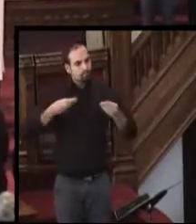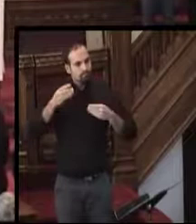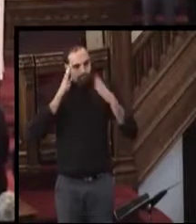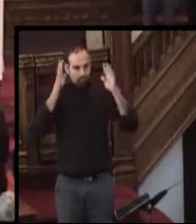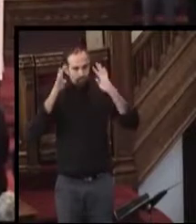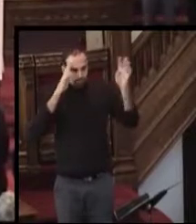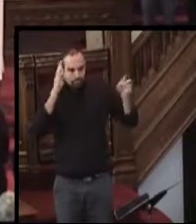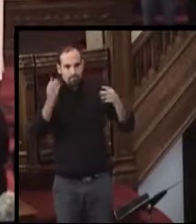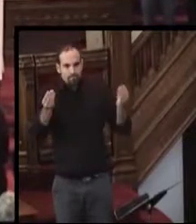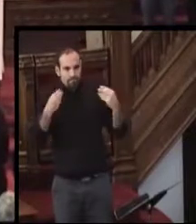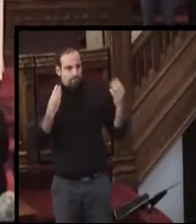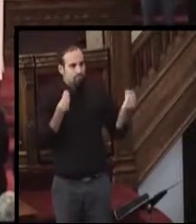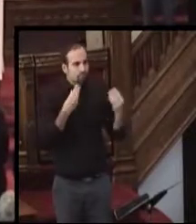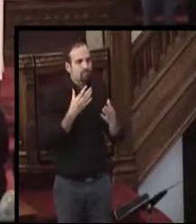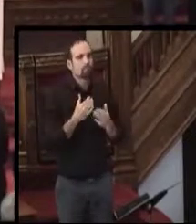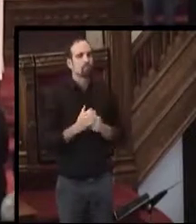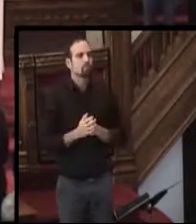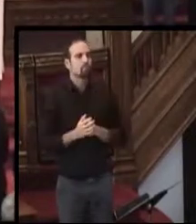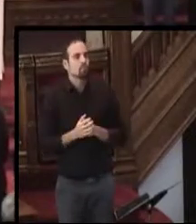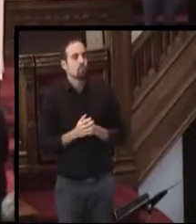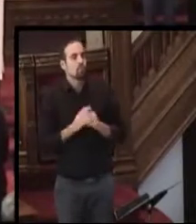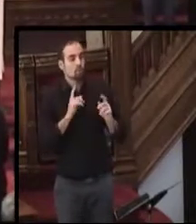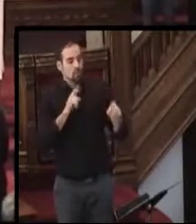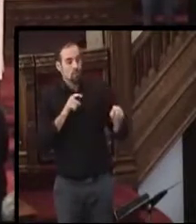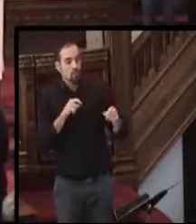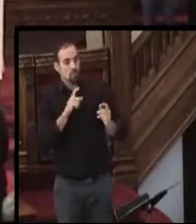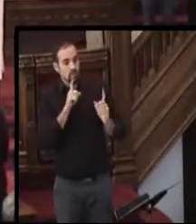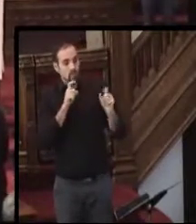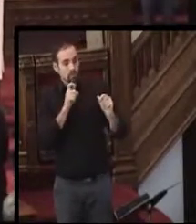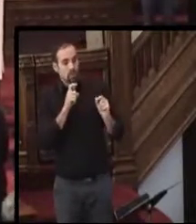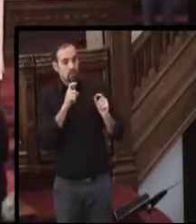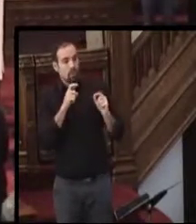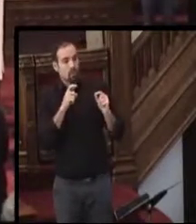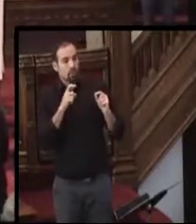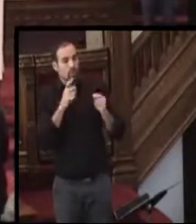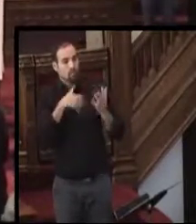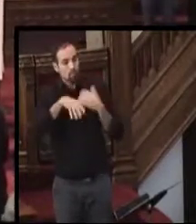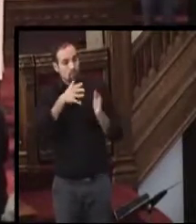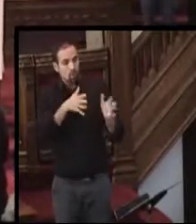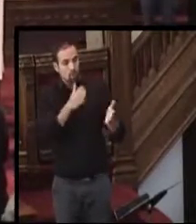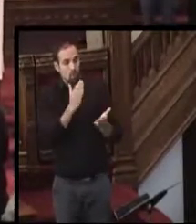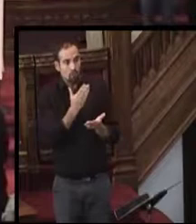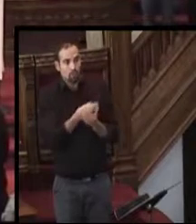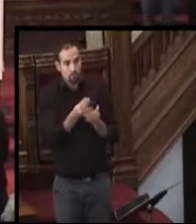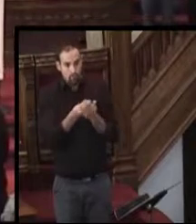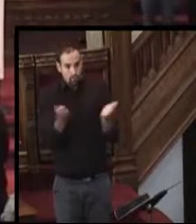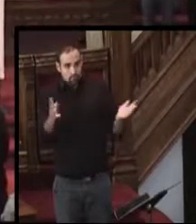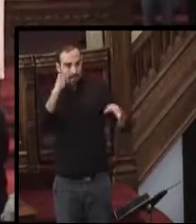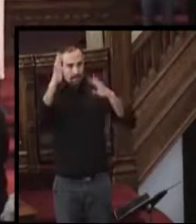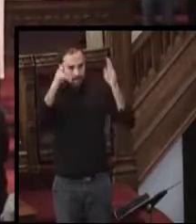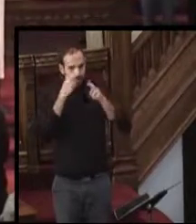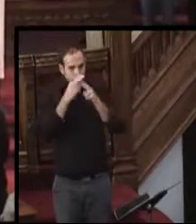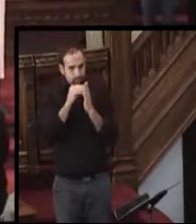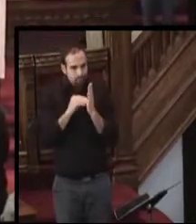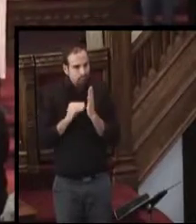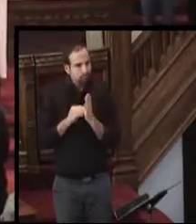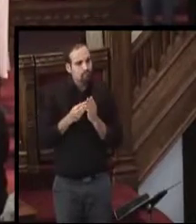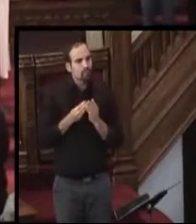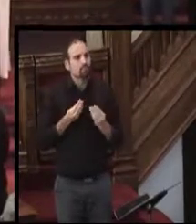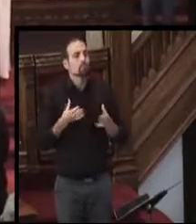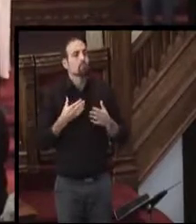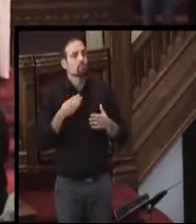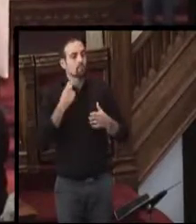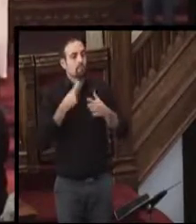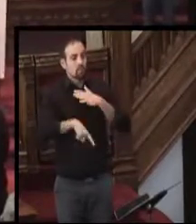or there's hard copies of the survey in the social hall. Next Sunday is the fifth Sunday of the month, and whenever that happens, we have a food drive, and